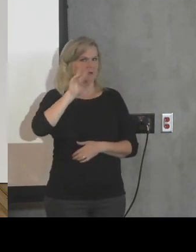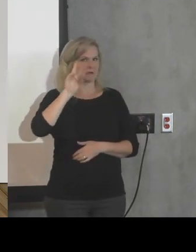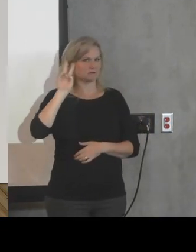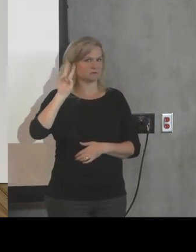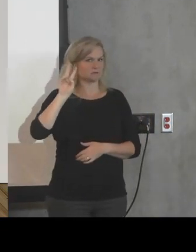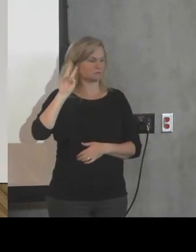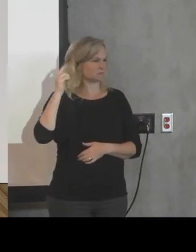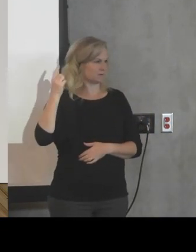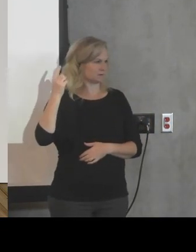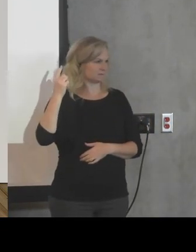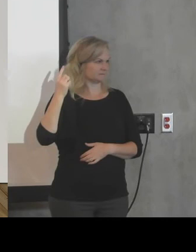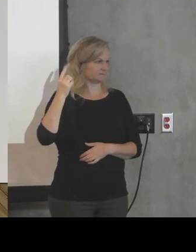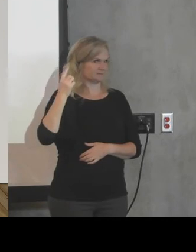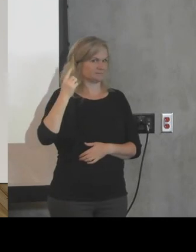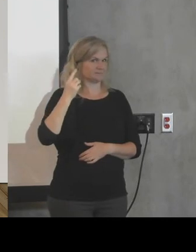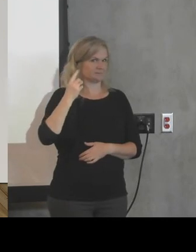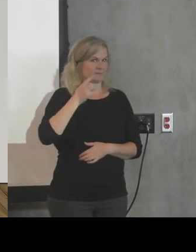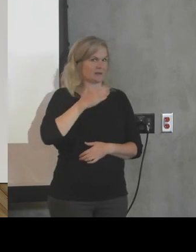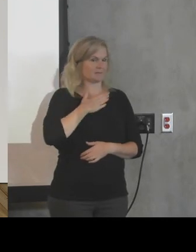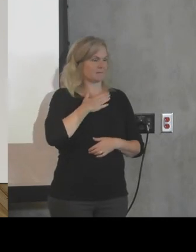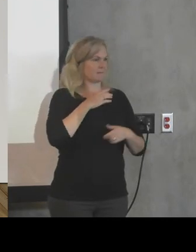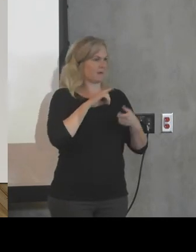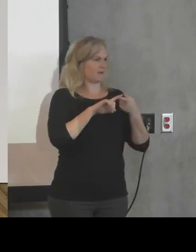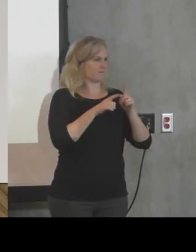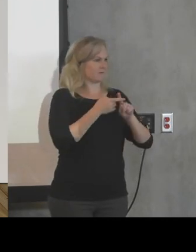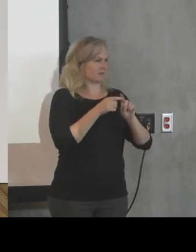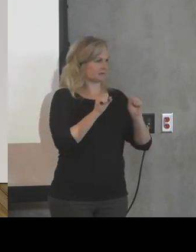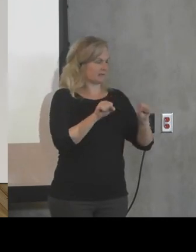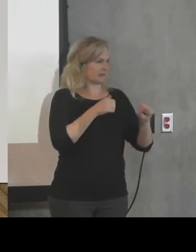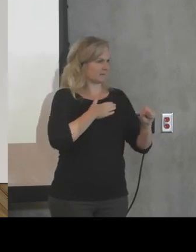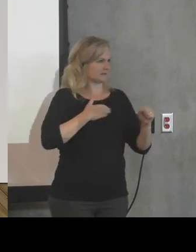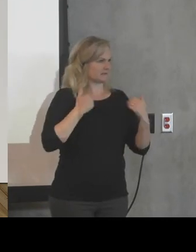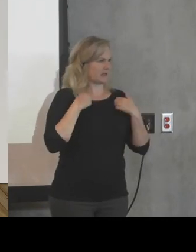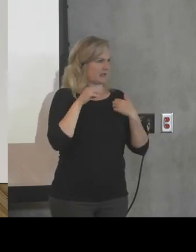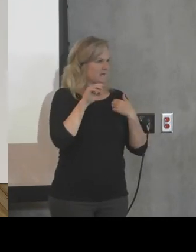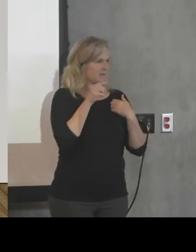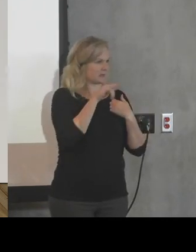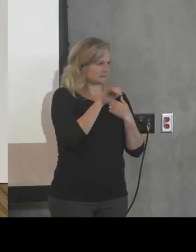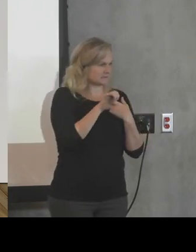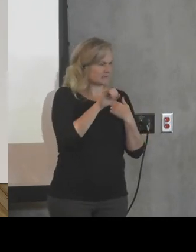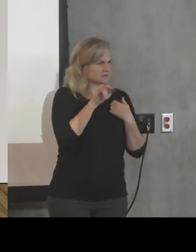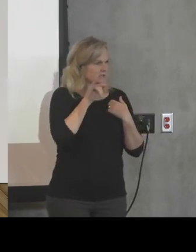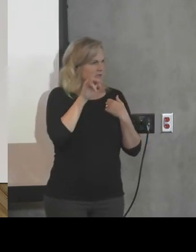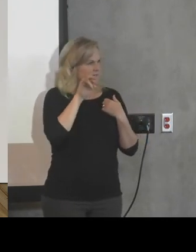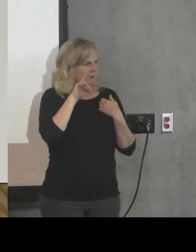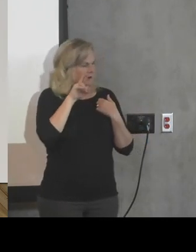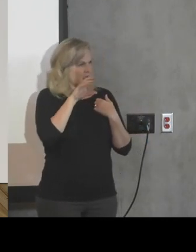1. My friends, may I please have Maxine, Jess Karn, and Gal